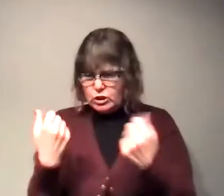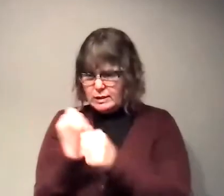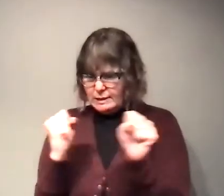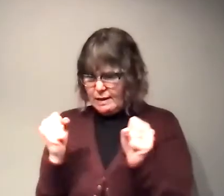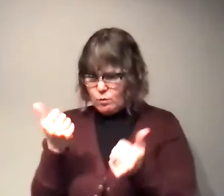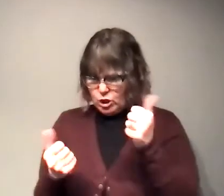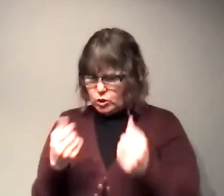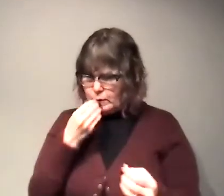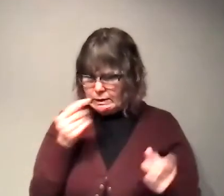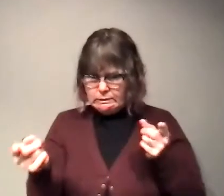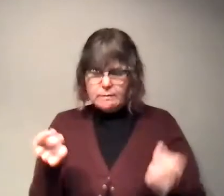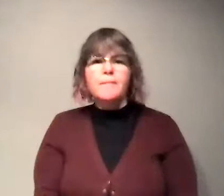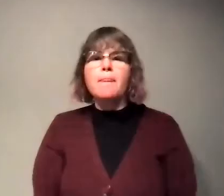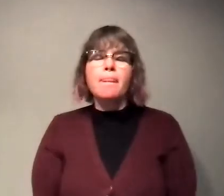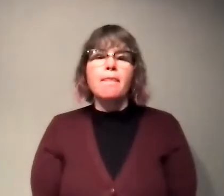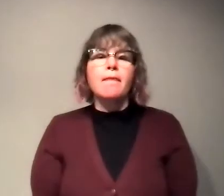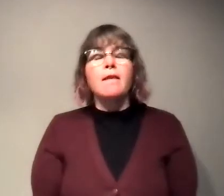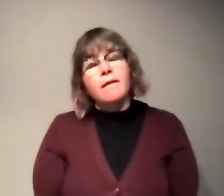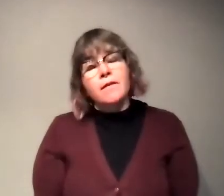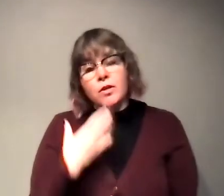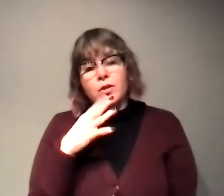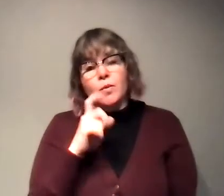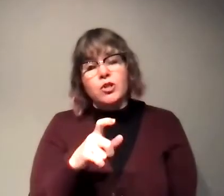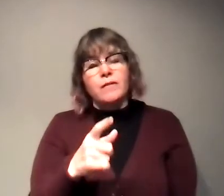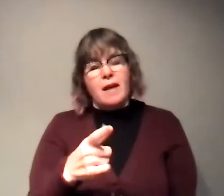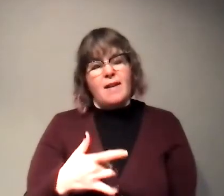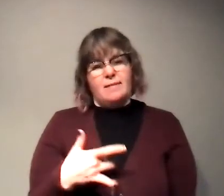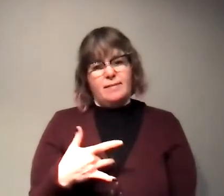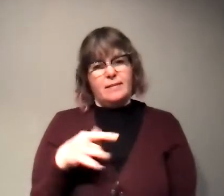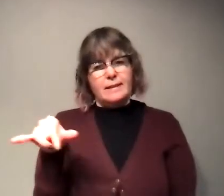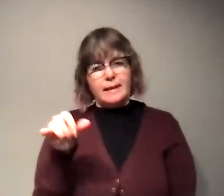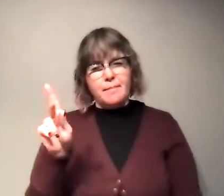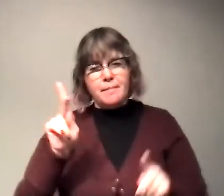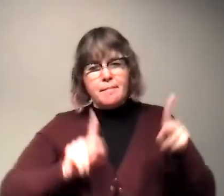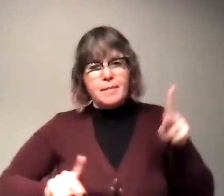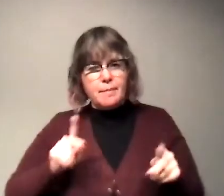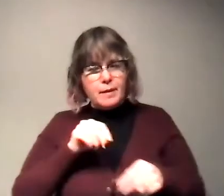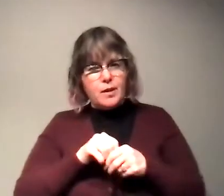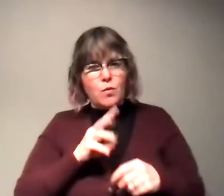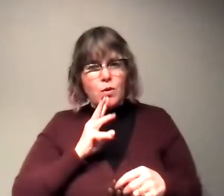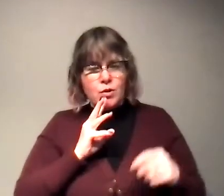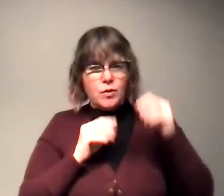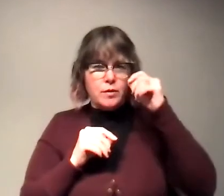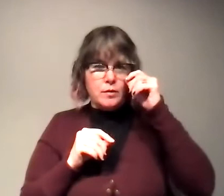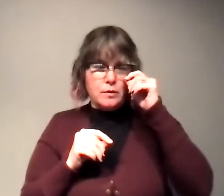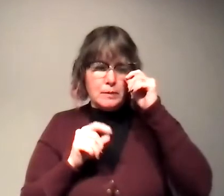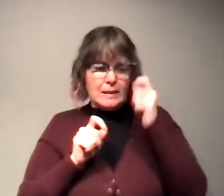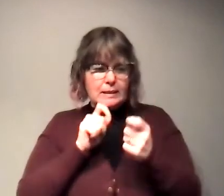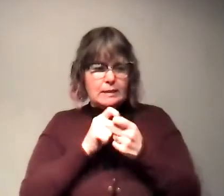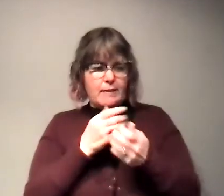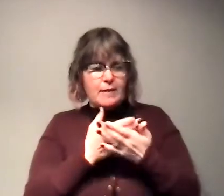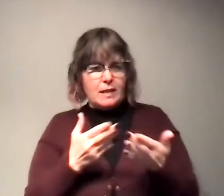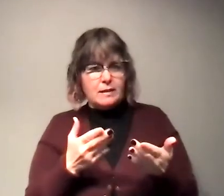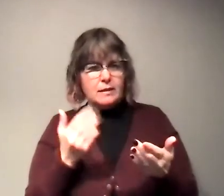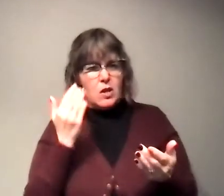question. I think they have senses kind of like people do when they're in the water, and certain things they know how to